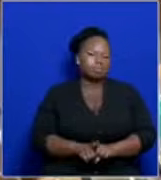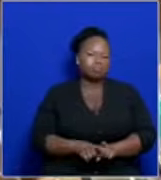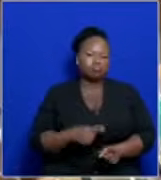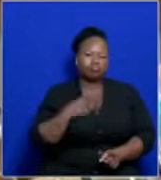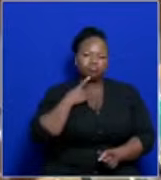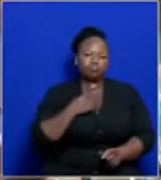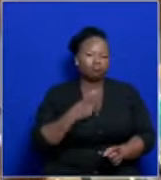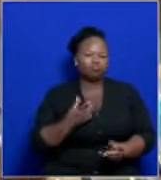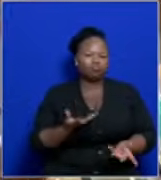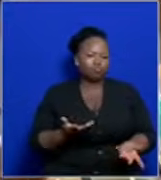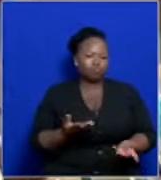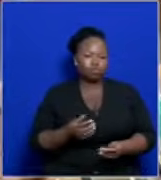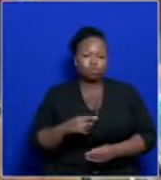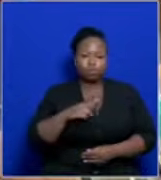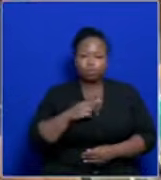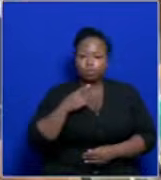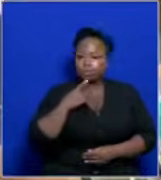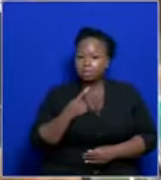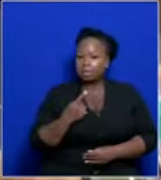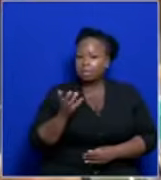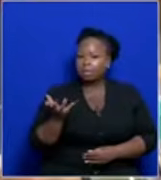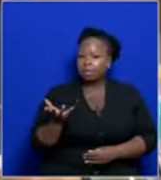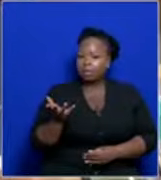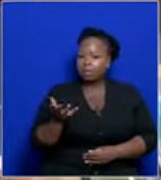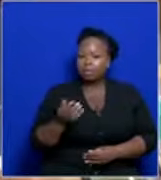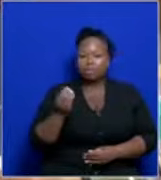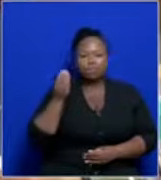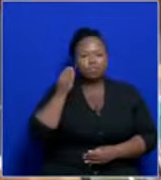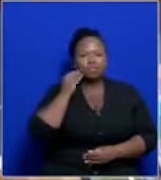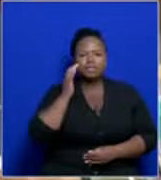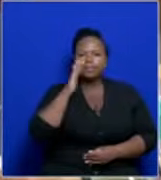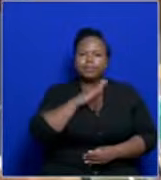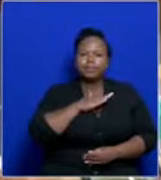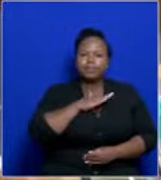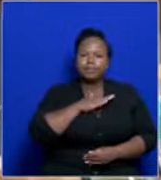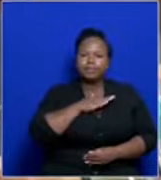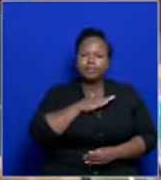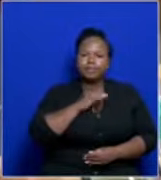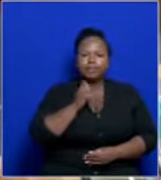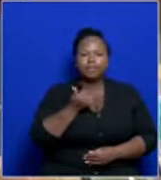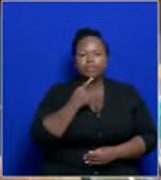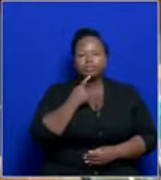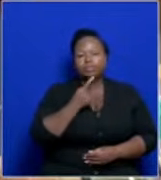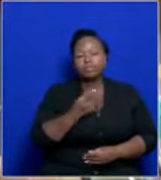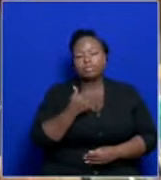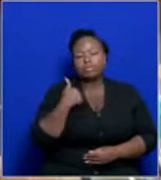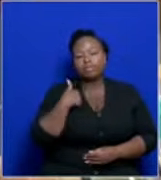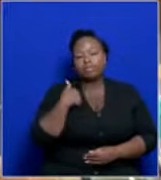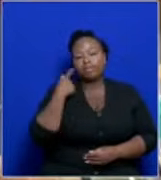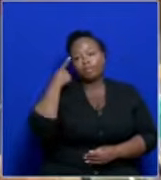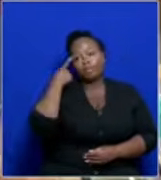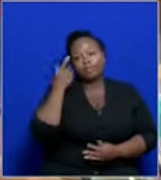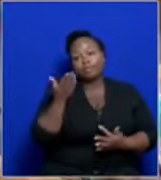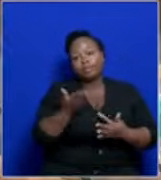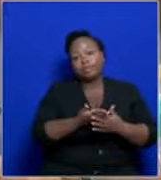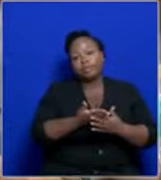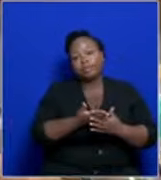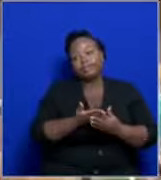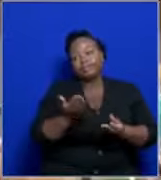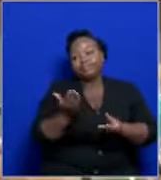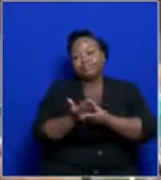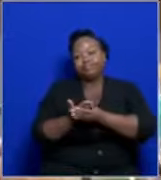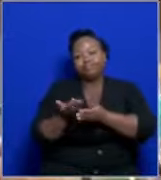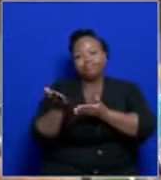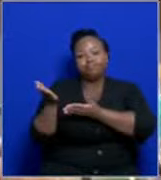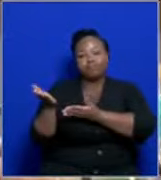was without any details, and then you say, I took it that there would be a case docket opened in one or other police station,